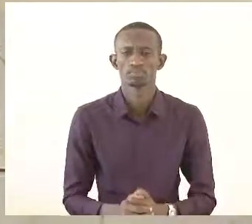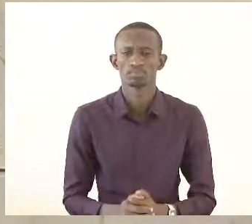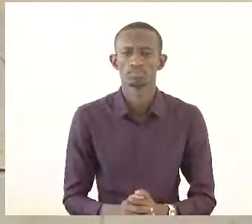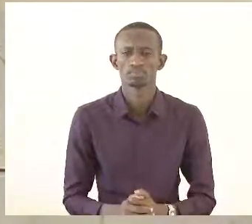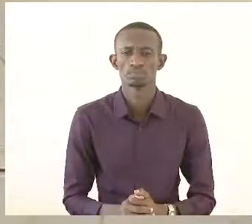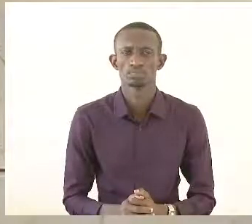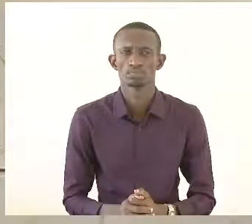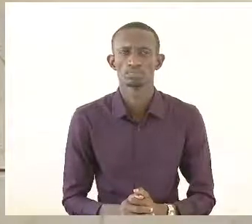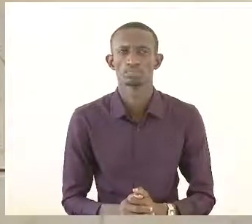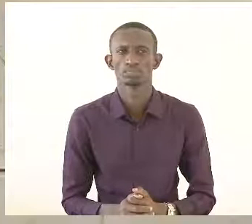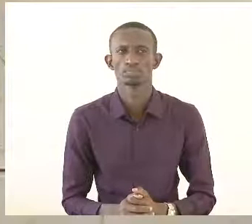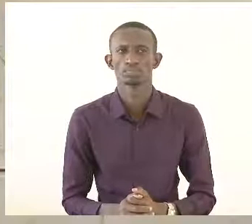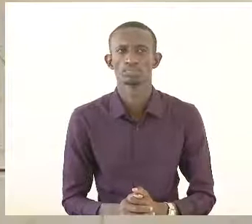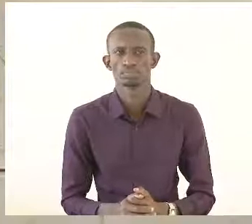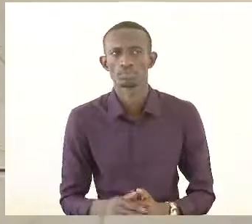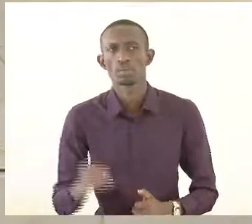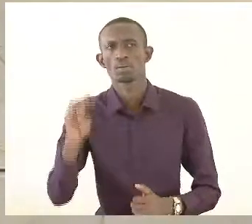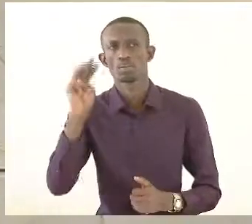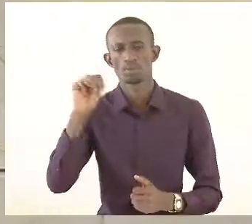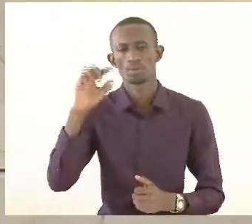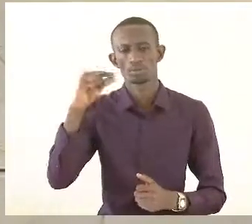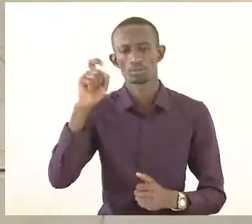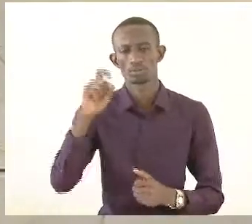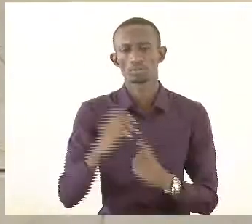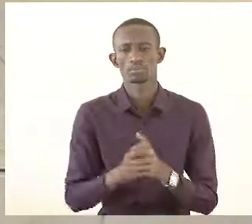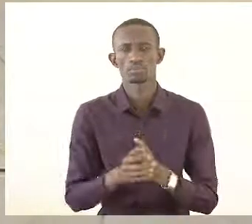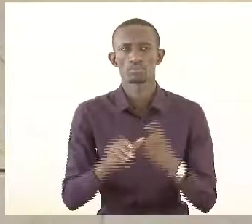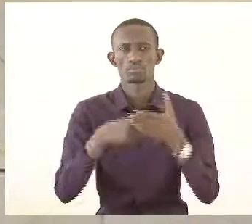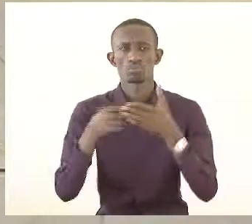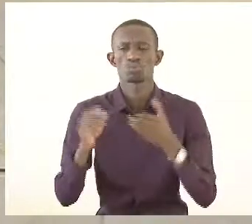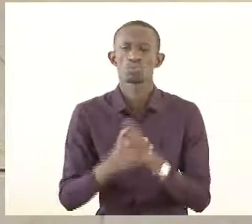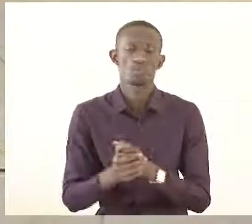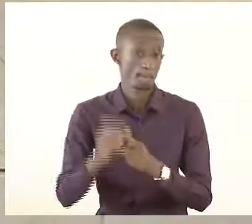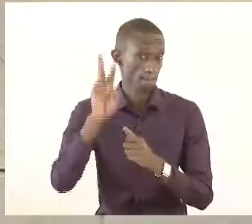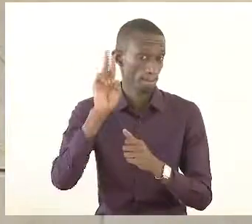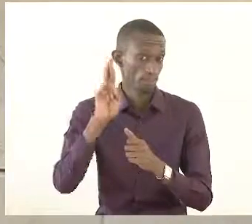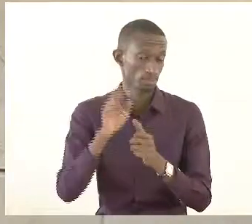we produce a secondary alcohol.